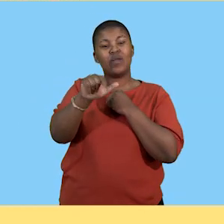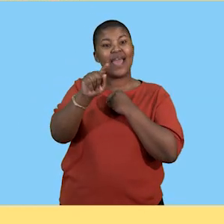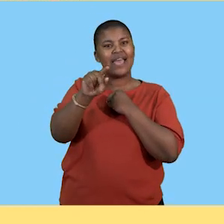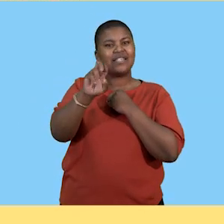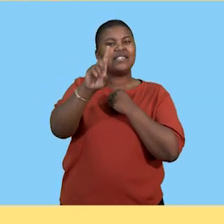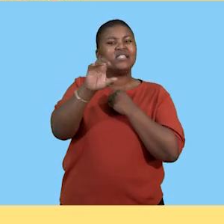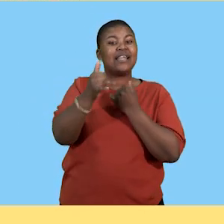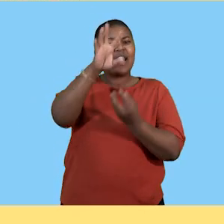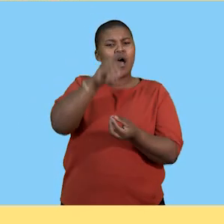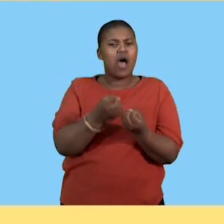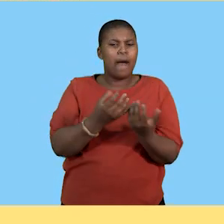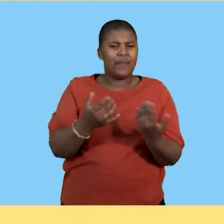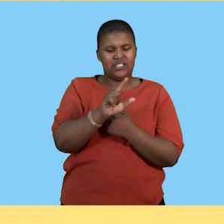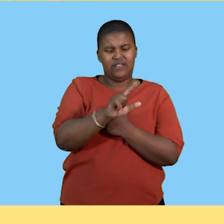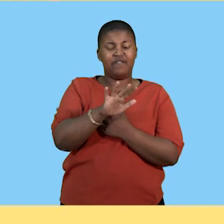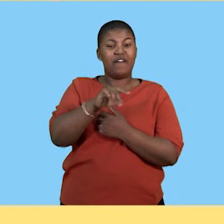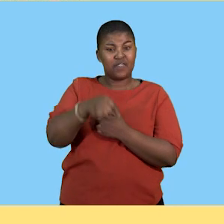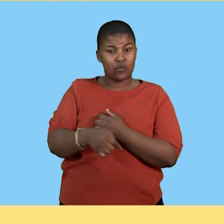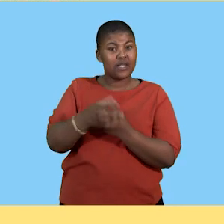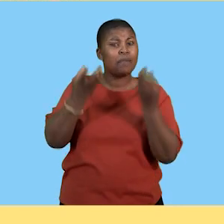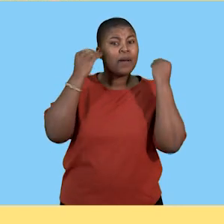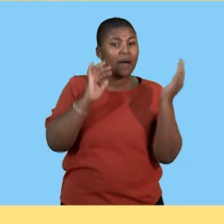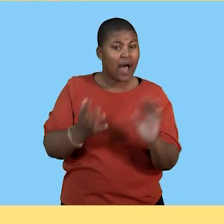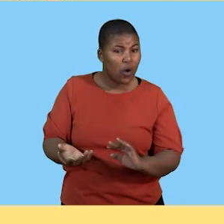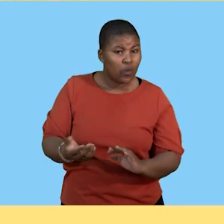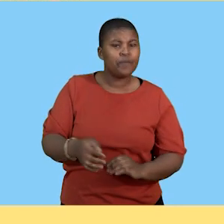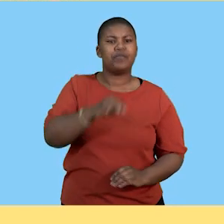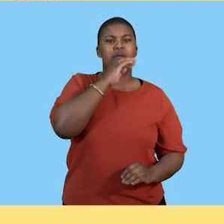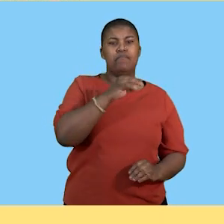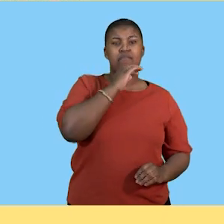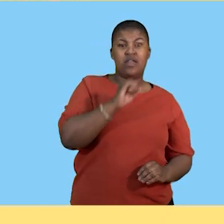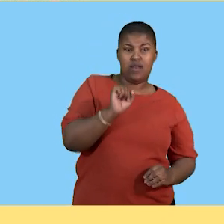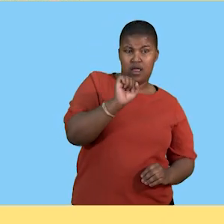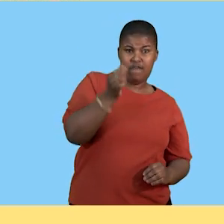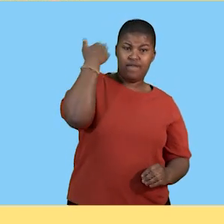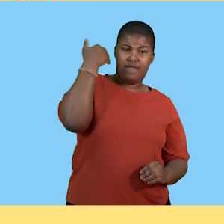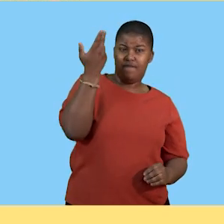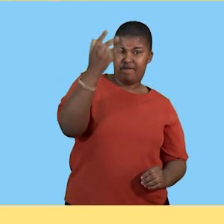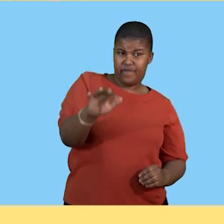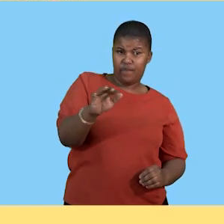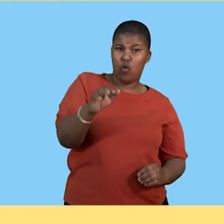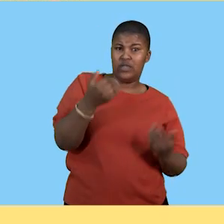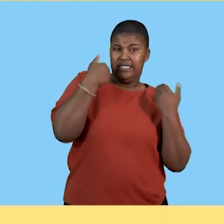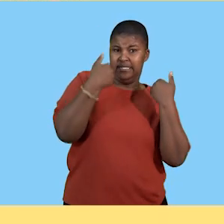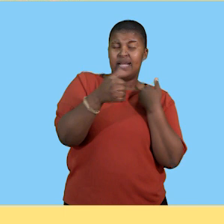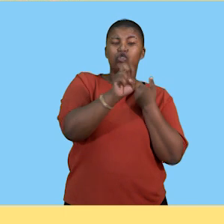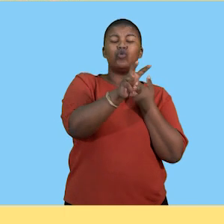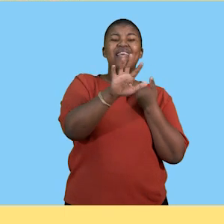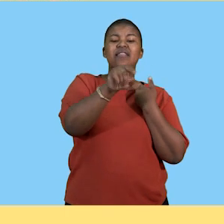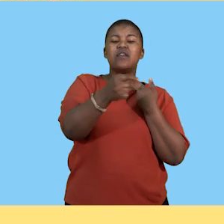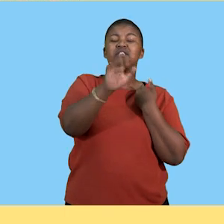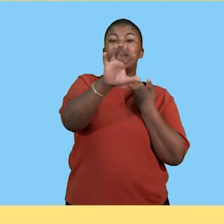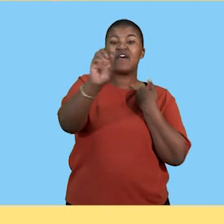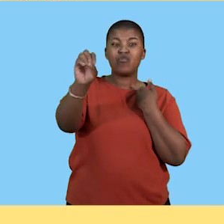now 75,000. How do you get the 75,000 again? You will say you accumulated at the beginning